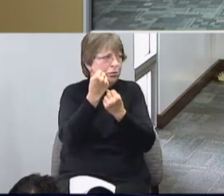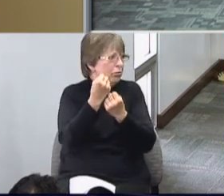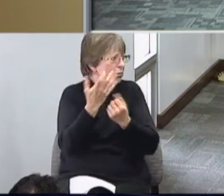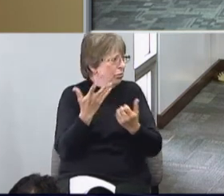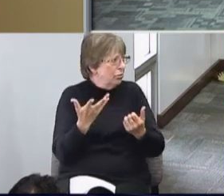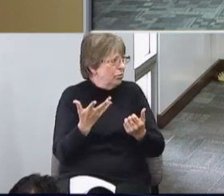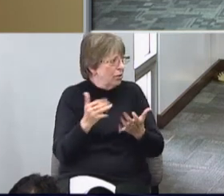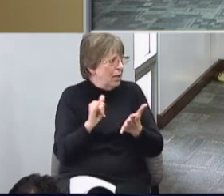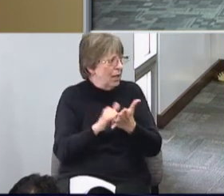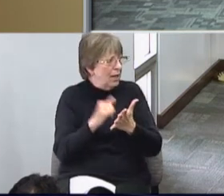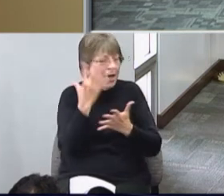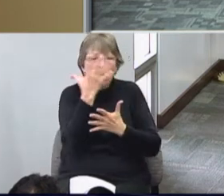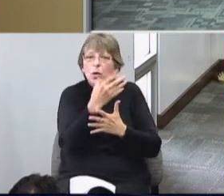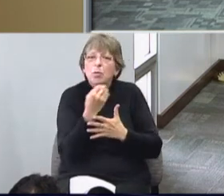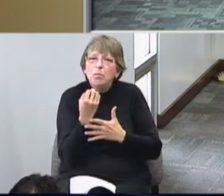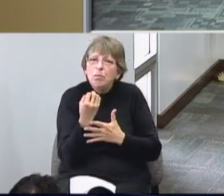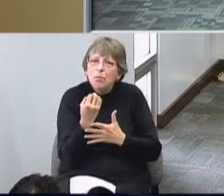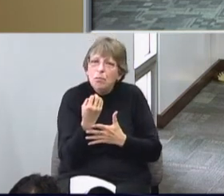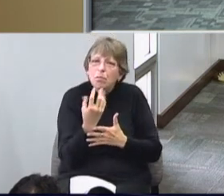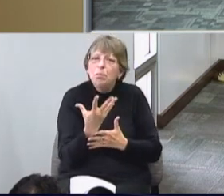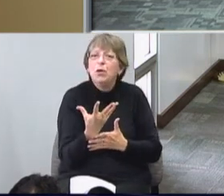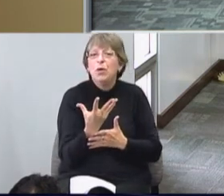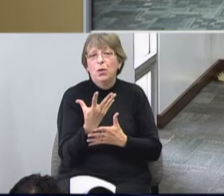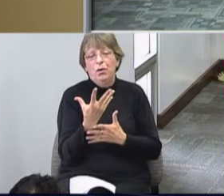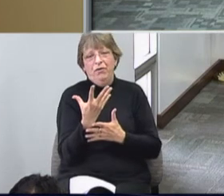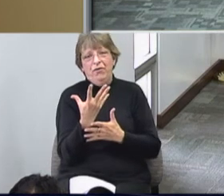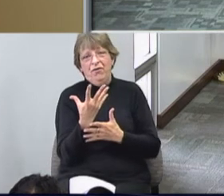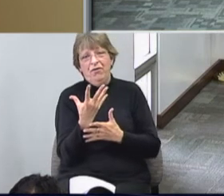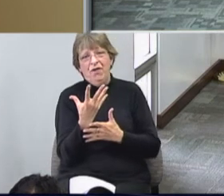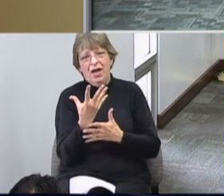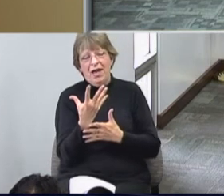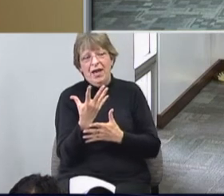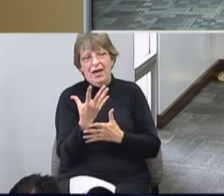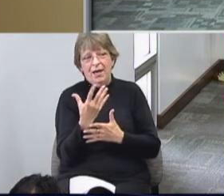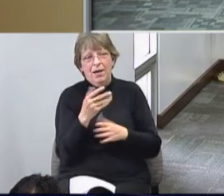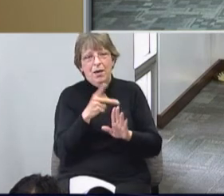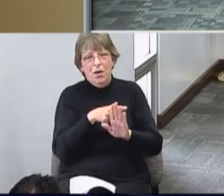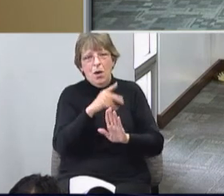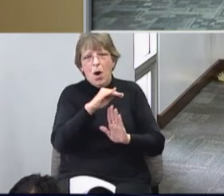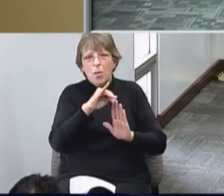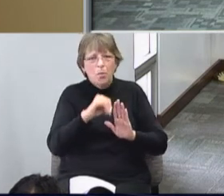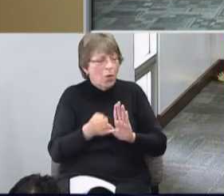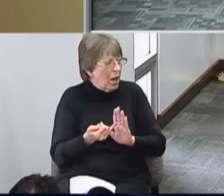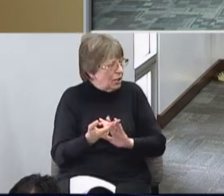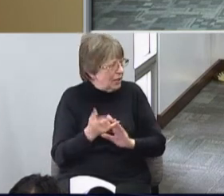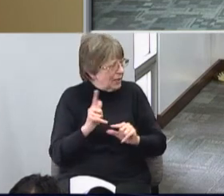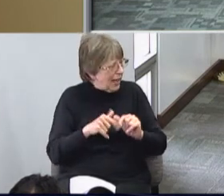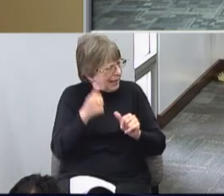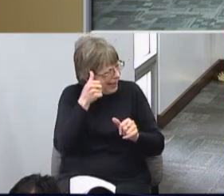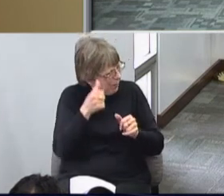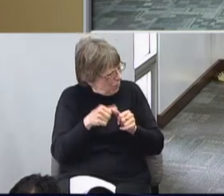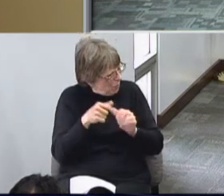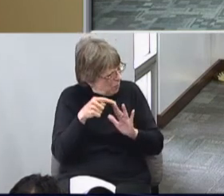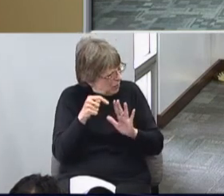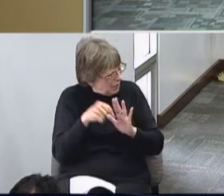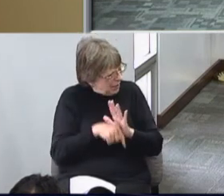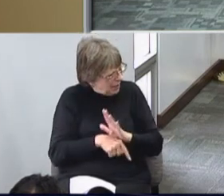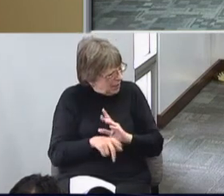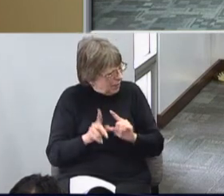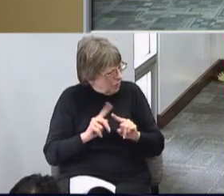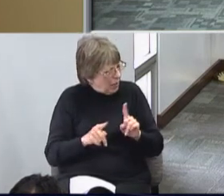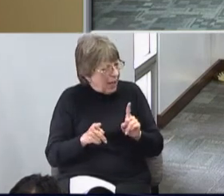maybe beautified that some would consider. I can't really recall the details of it, but that